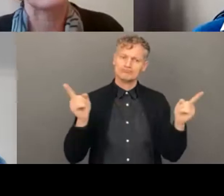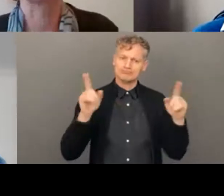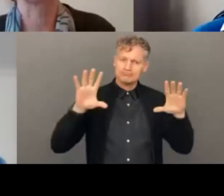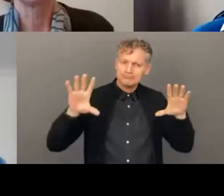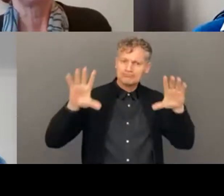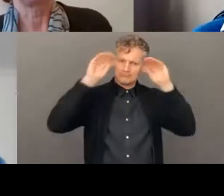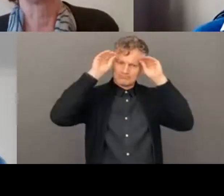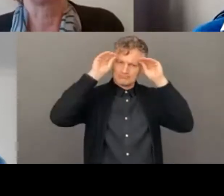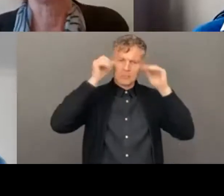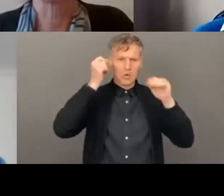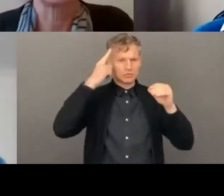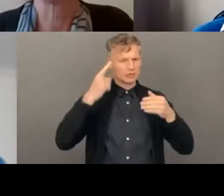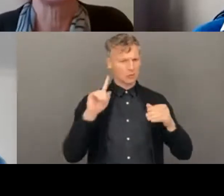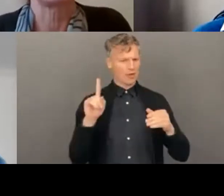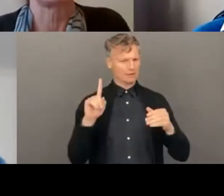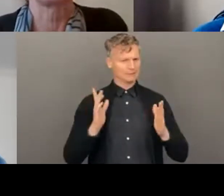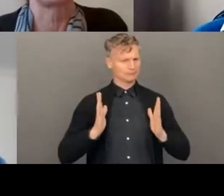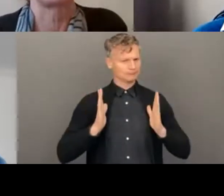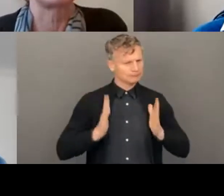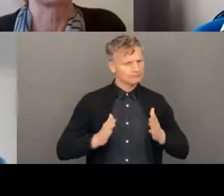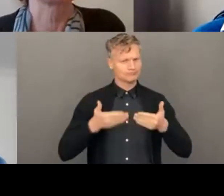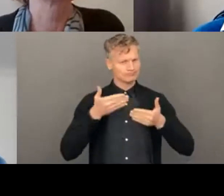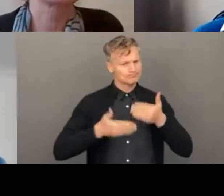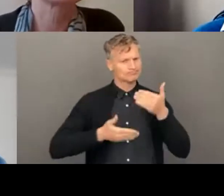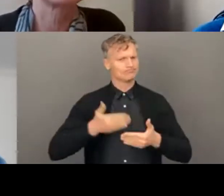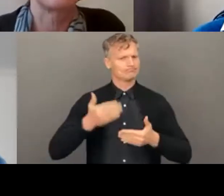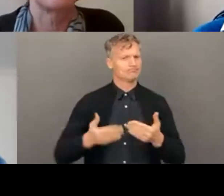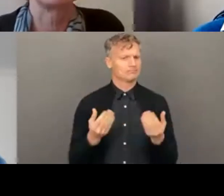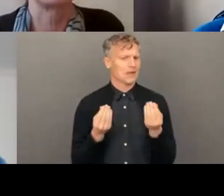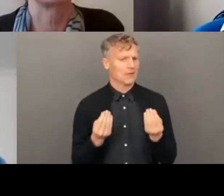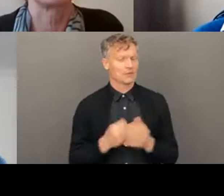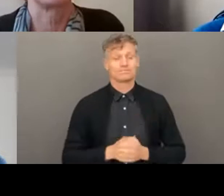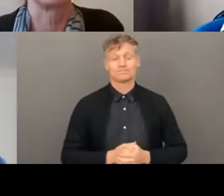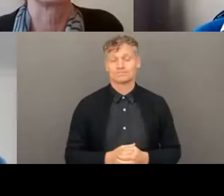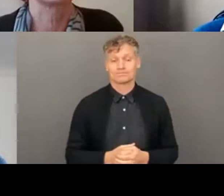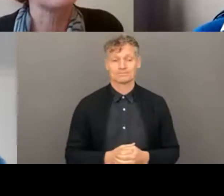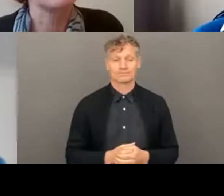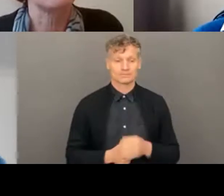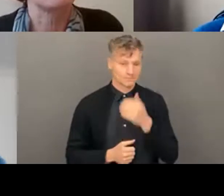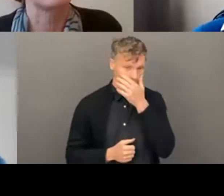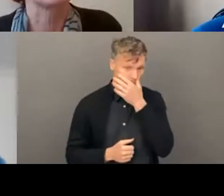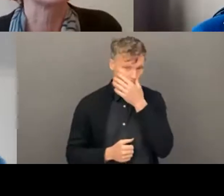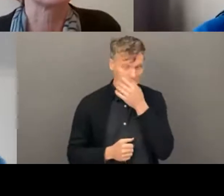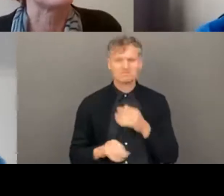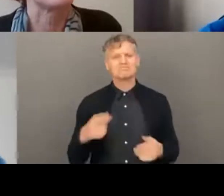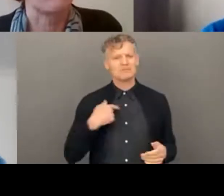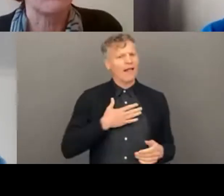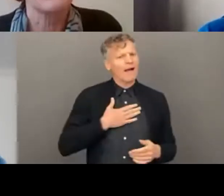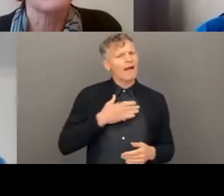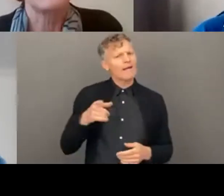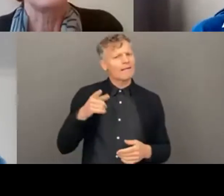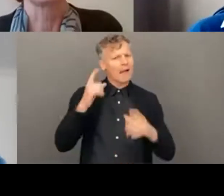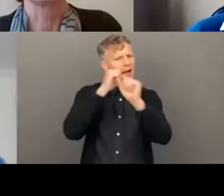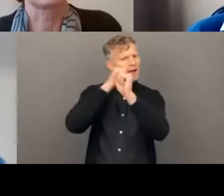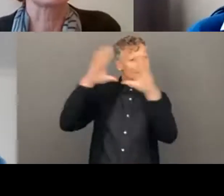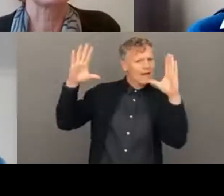practical steps. I like the idea of conducting a study or like a disability